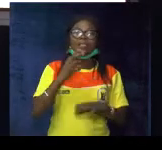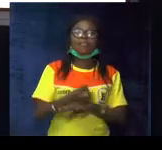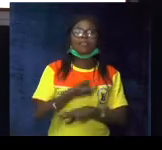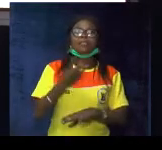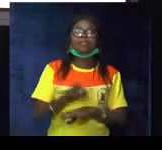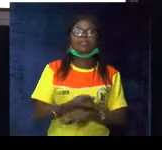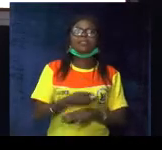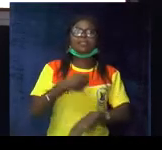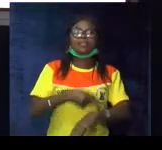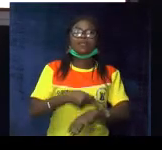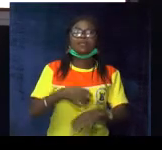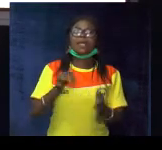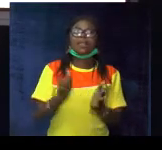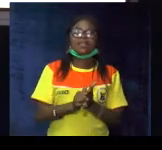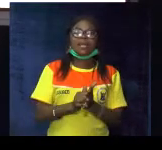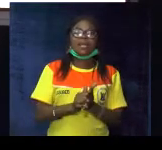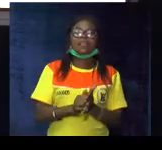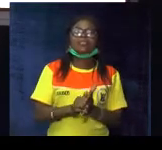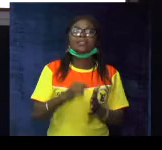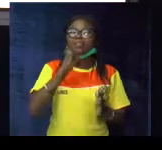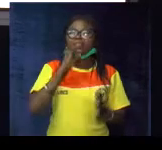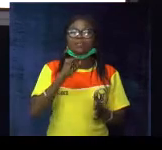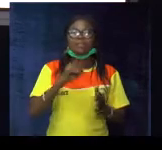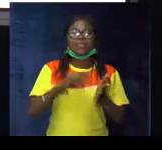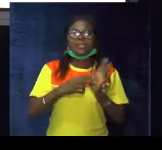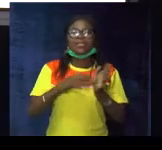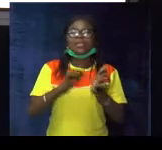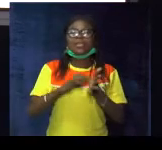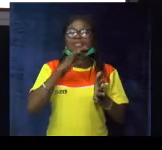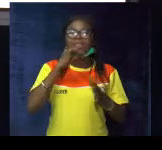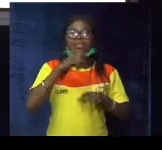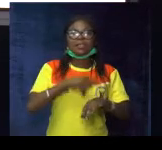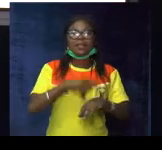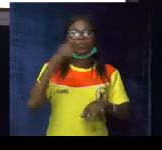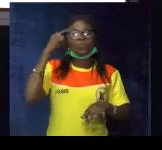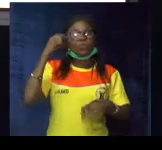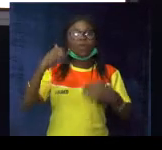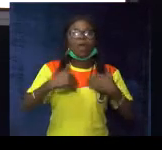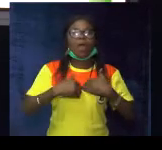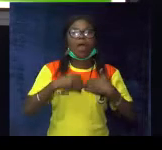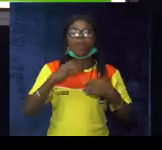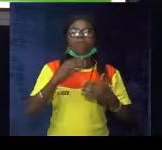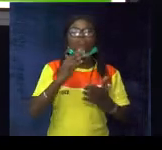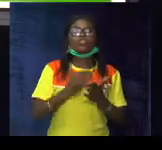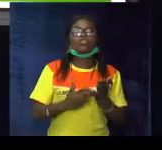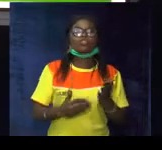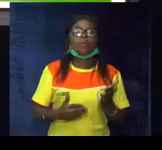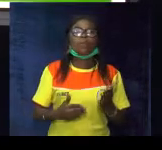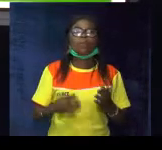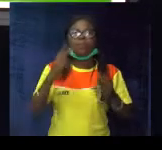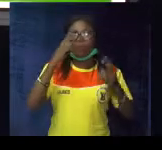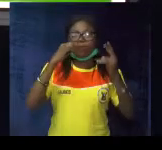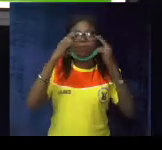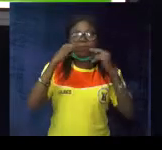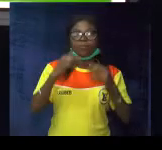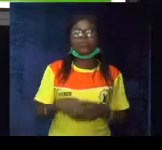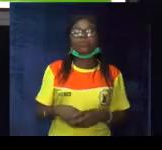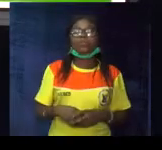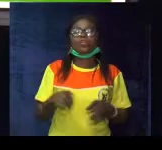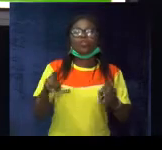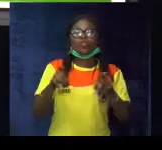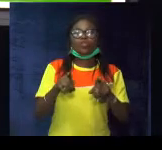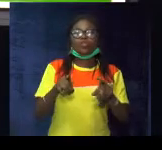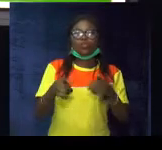means it is time to have some fun. I am Uncle Agbaje. Today in mathematics, we will continue